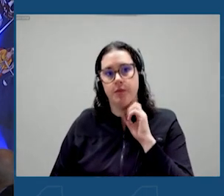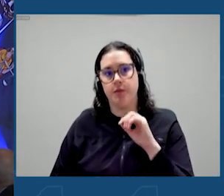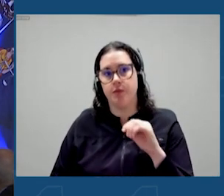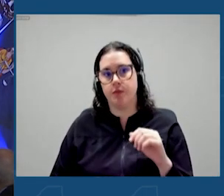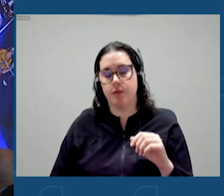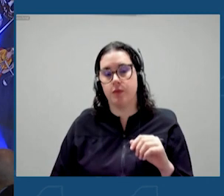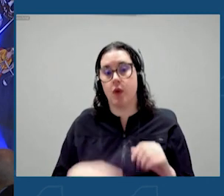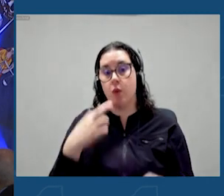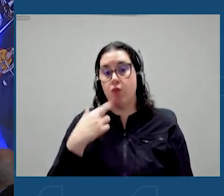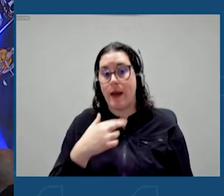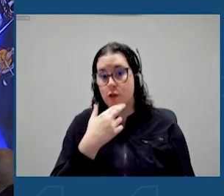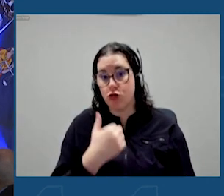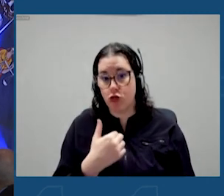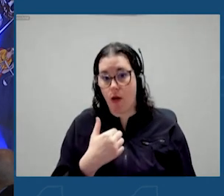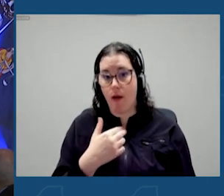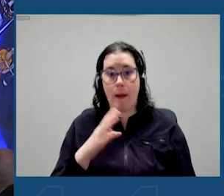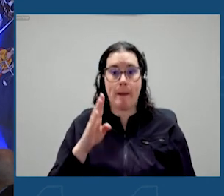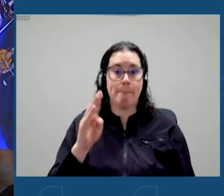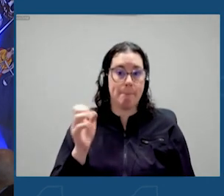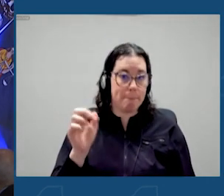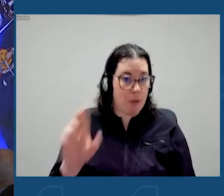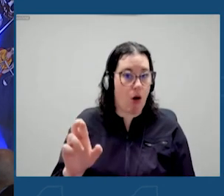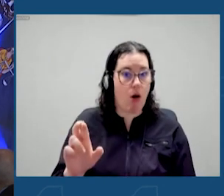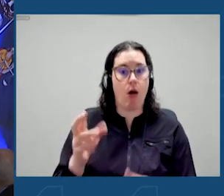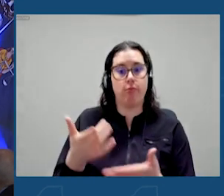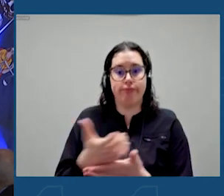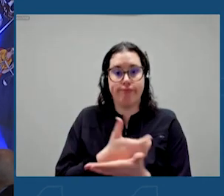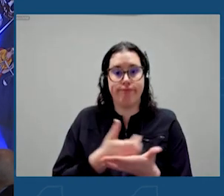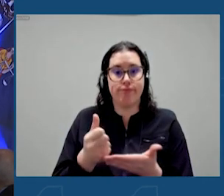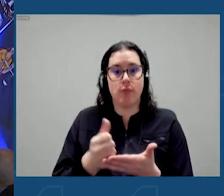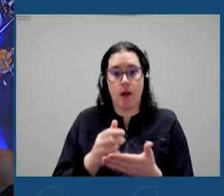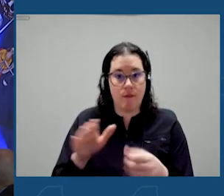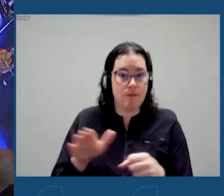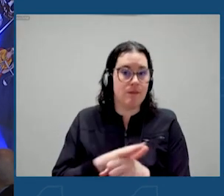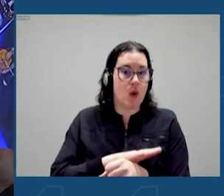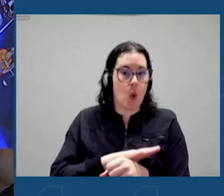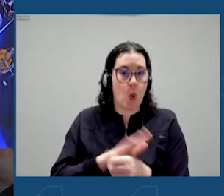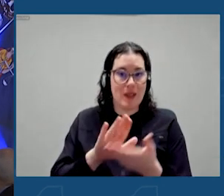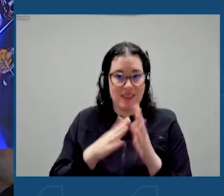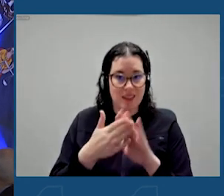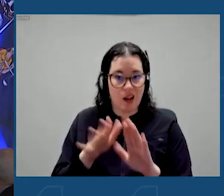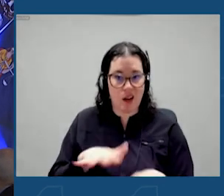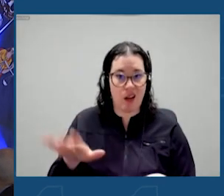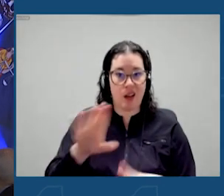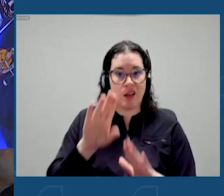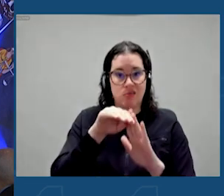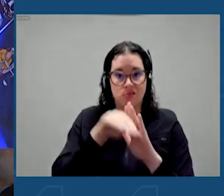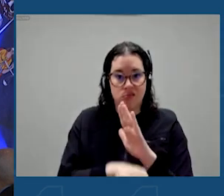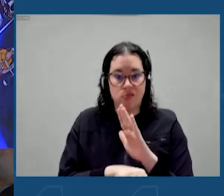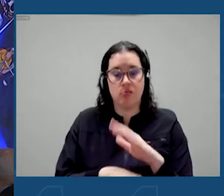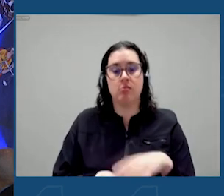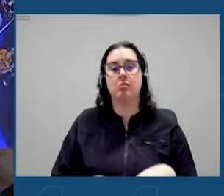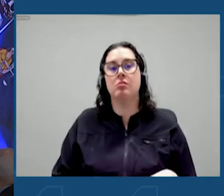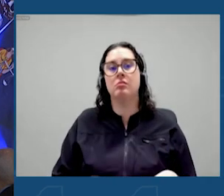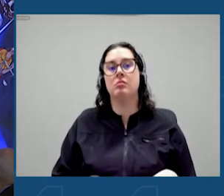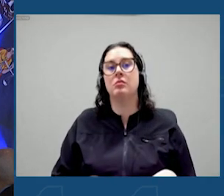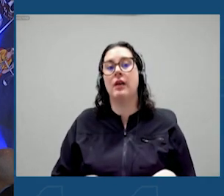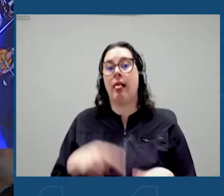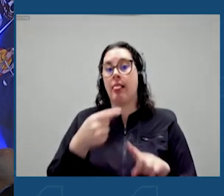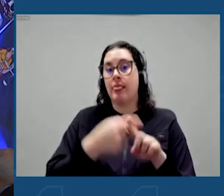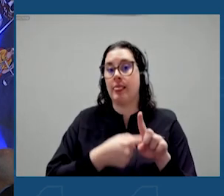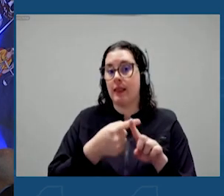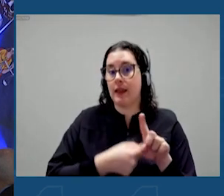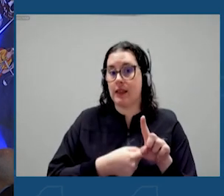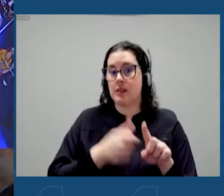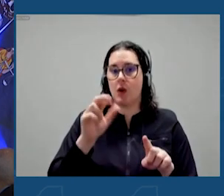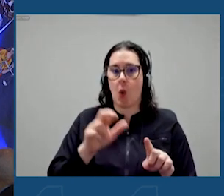Restaurant and bar revenue is down across the city substantially. Lease rates or occupancy